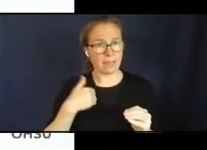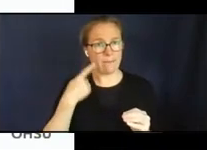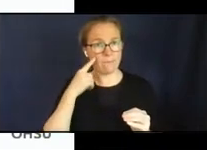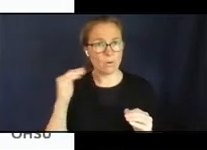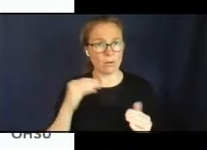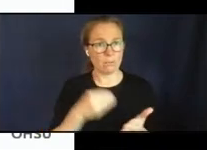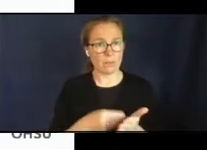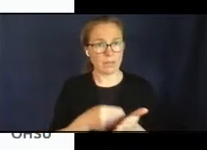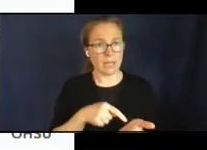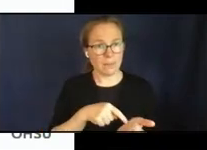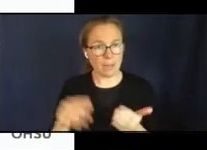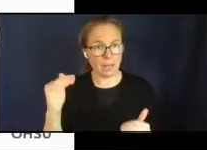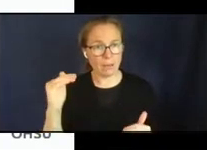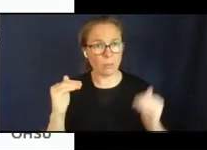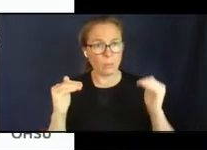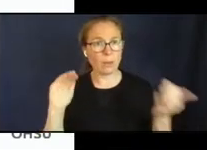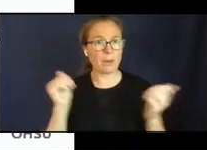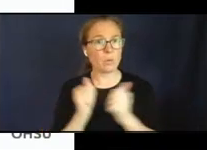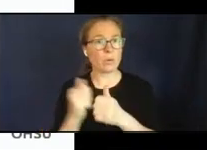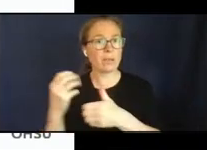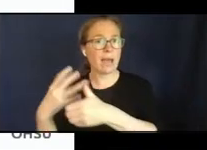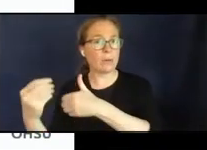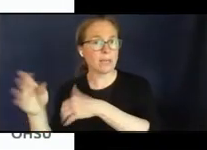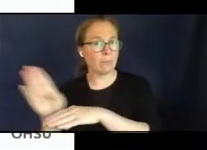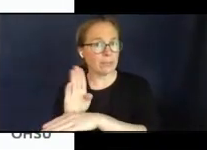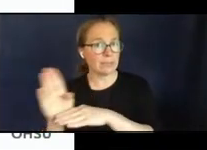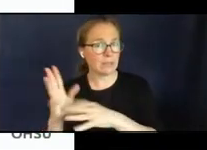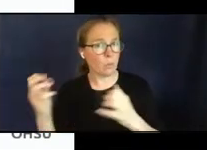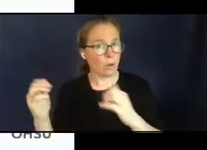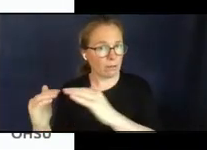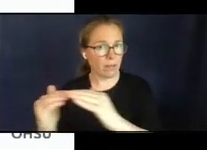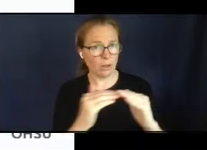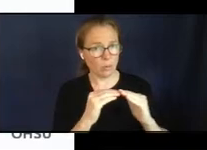market equitable across the board.